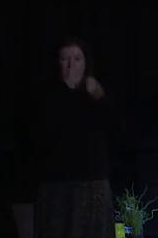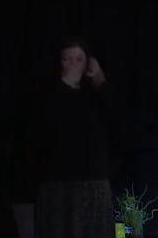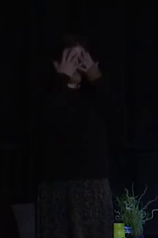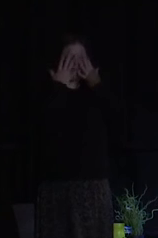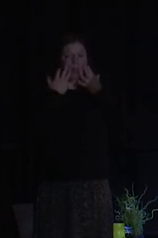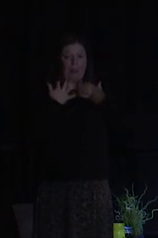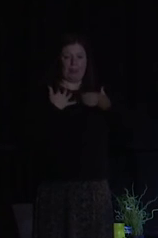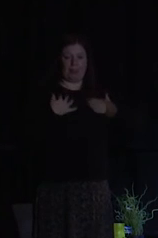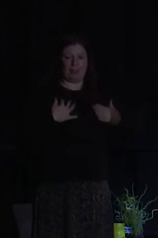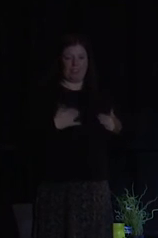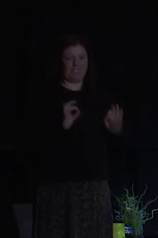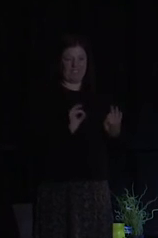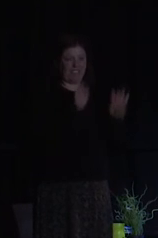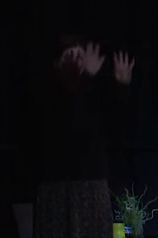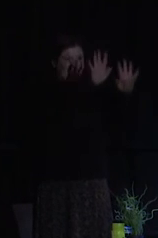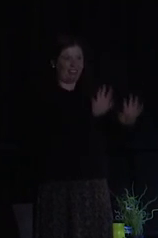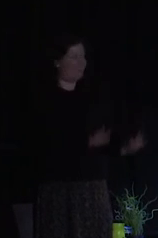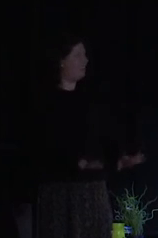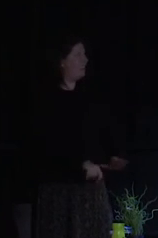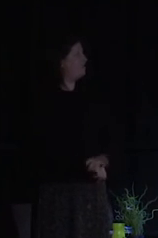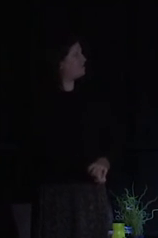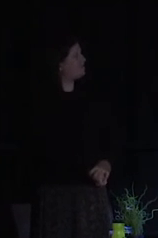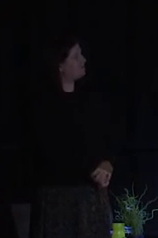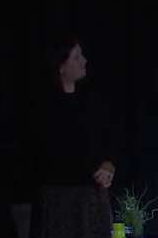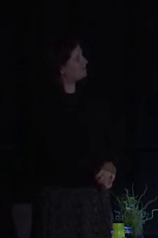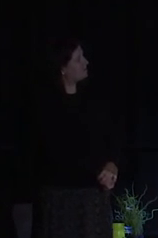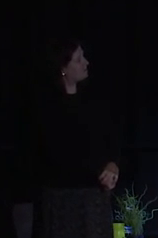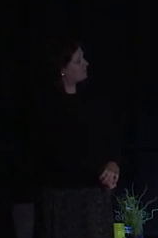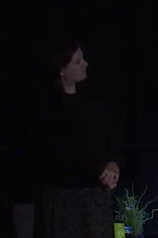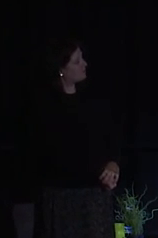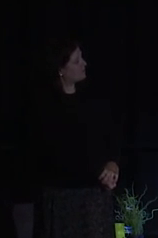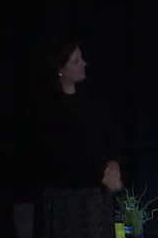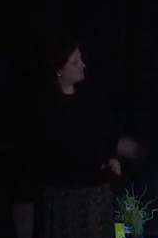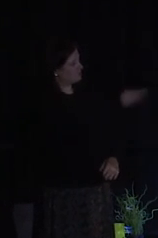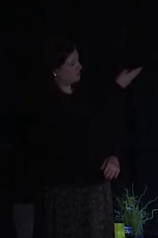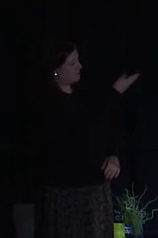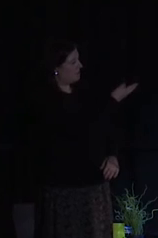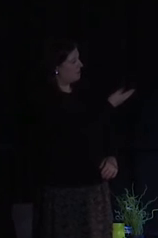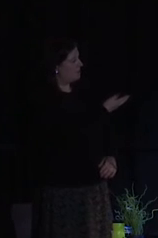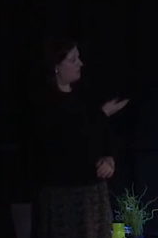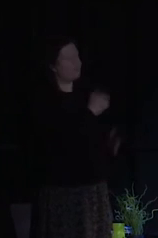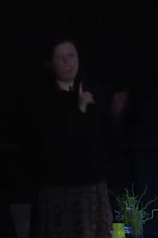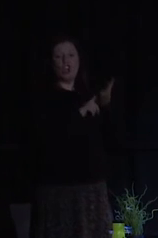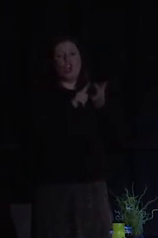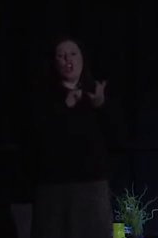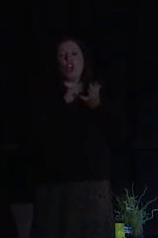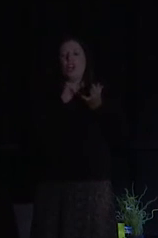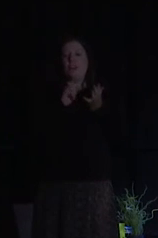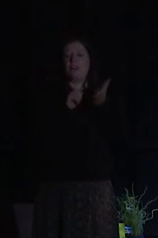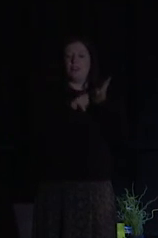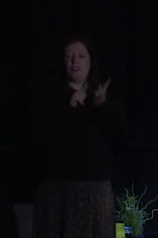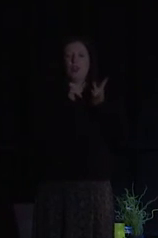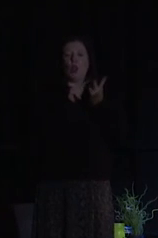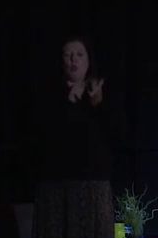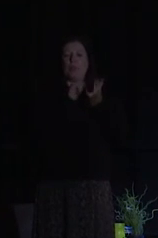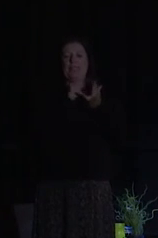fantastic. That's kind of there. Well, Emotion House, we love you, and my God, Louise, she is a Brexit expert. That was amazing. It's also, like,